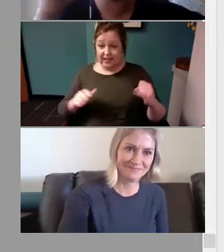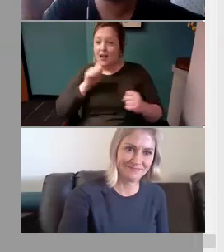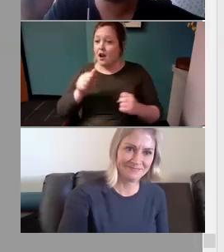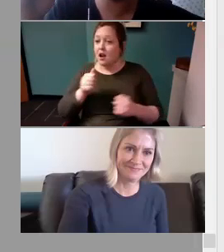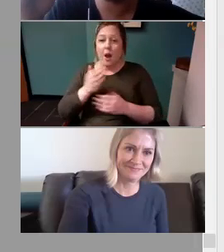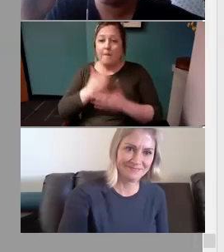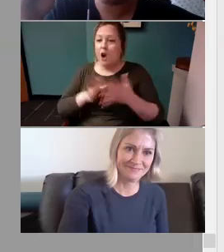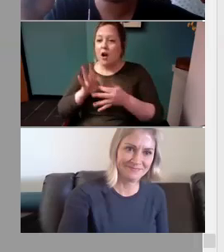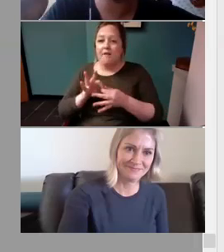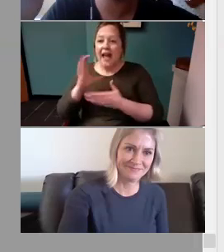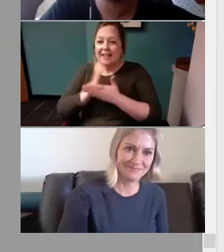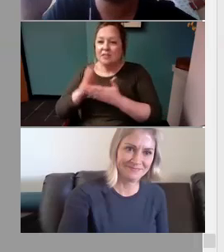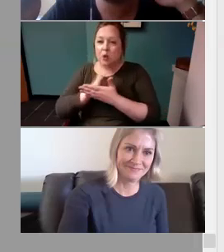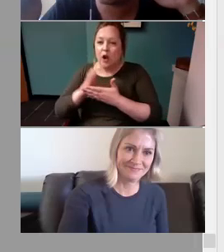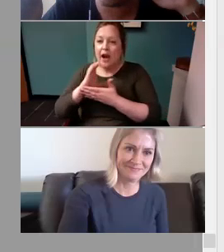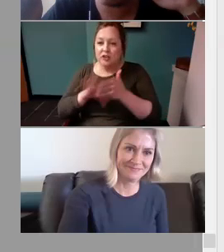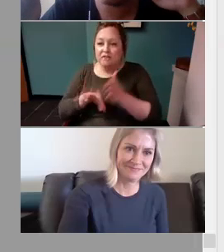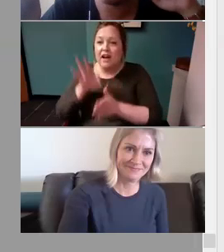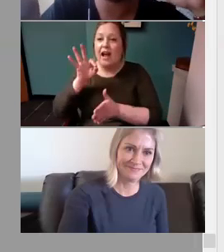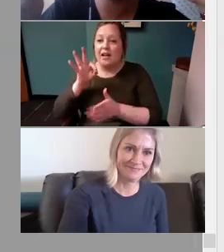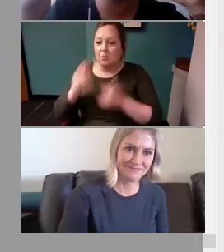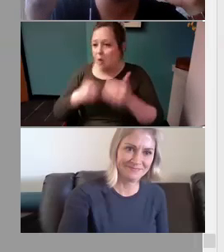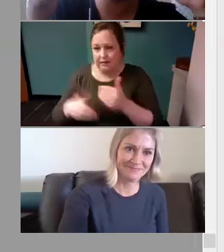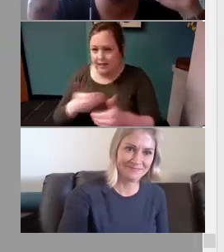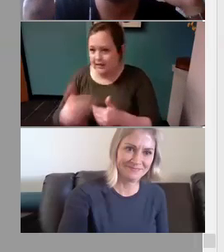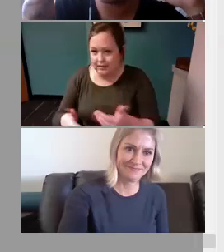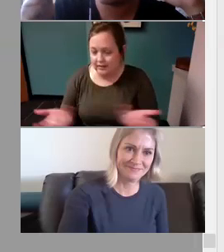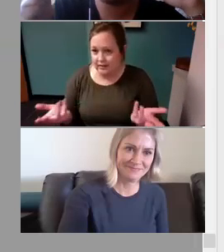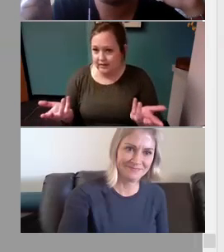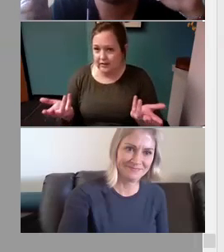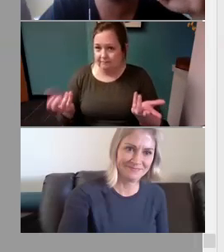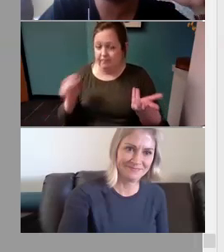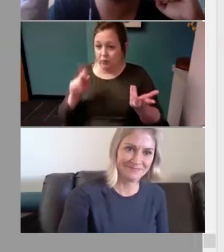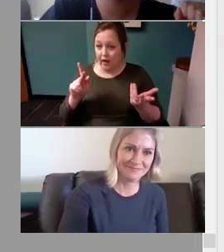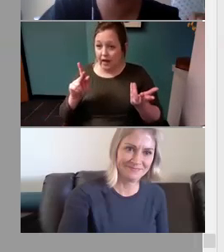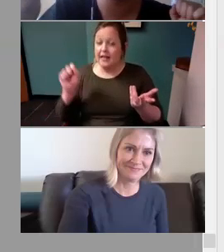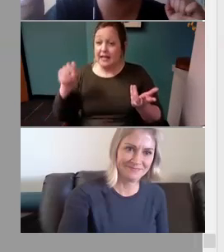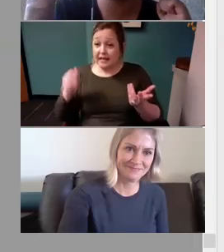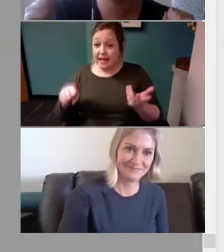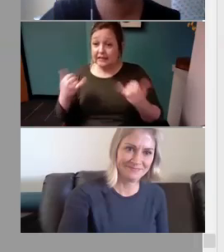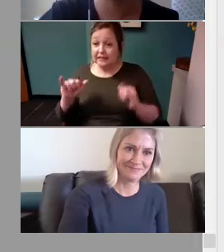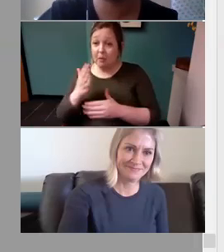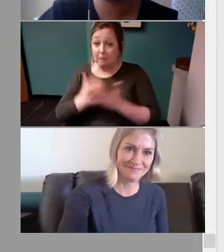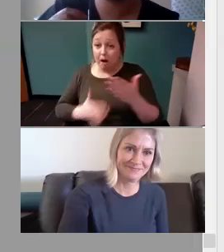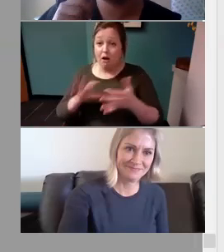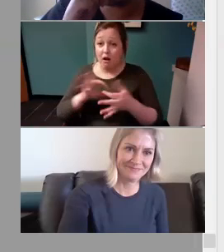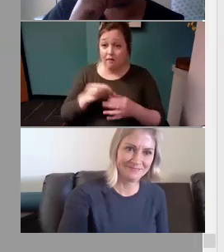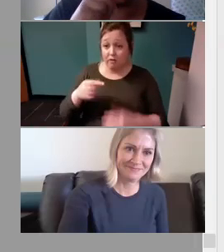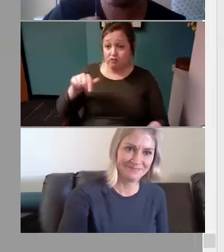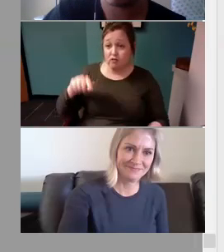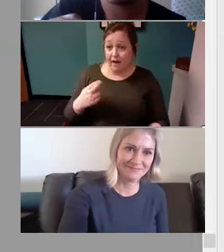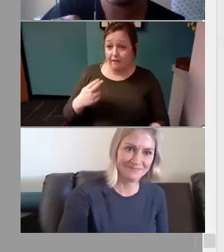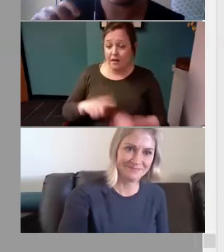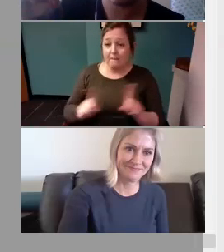basically, they are connecting nodes that are already visited, I did not need to look at them. And that those are what those dotted edges